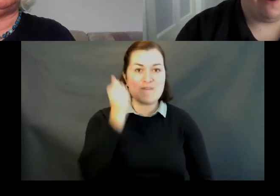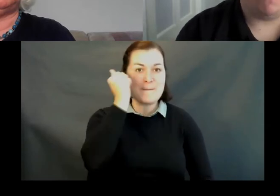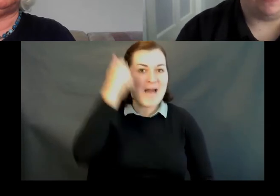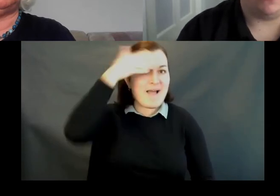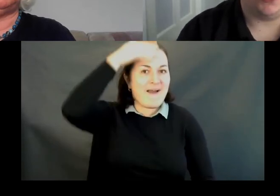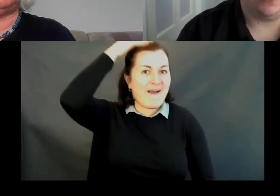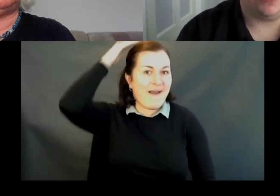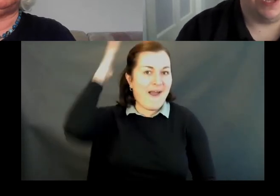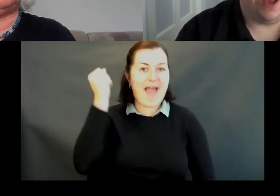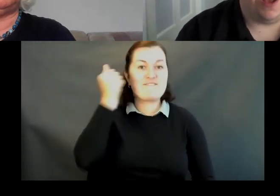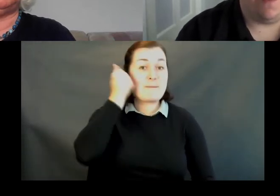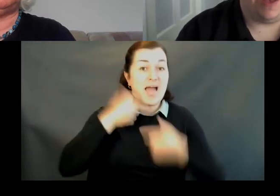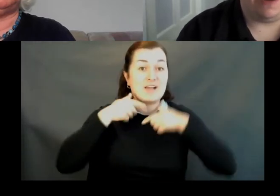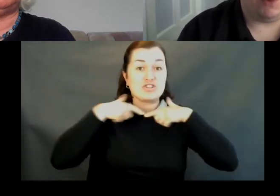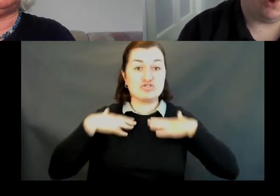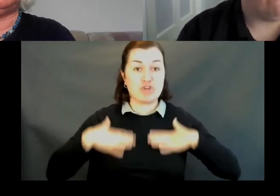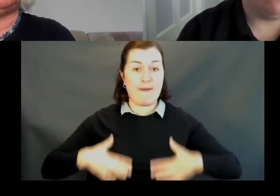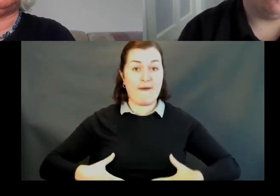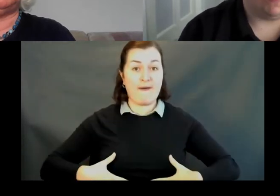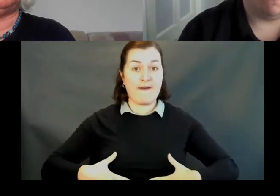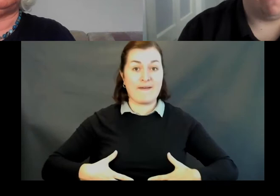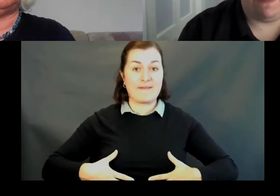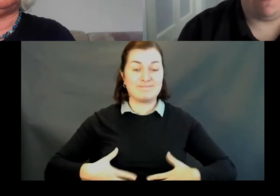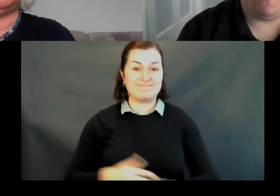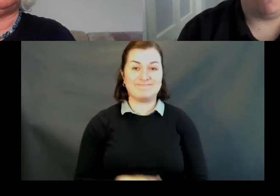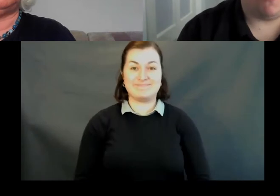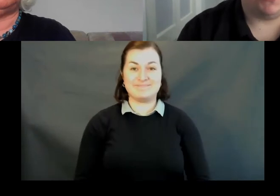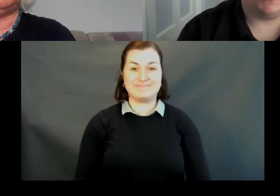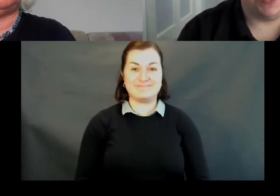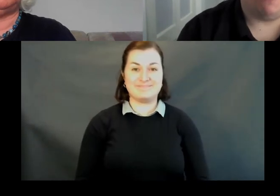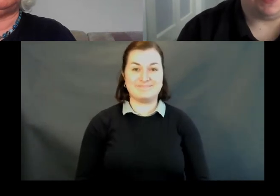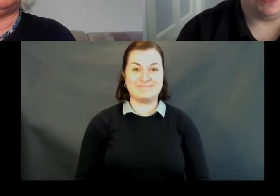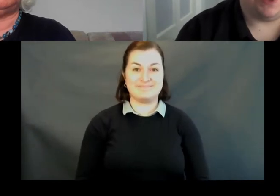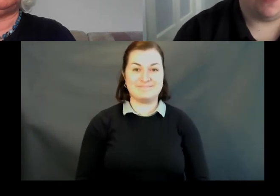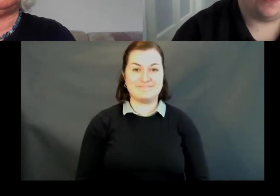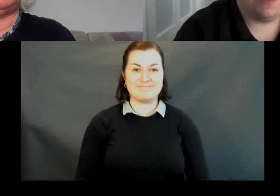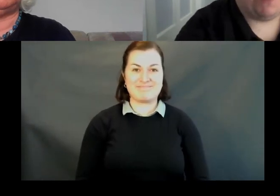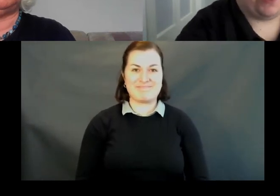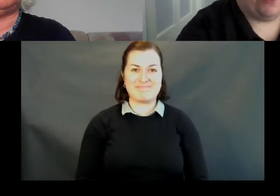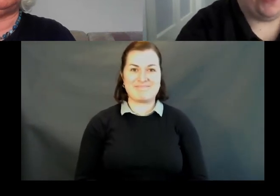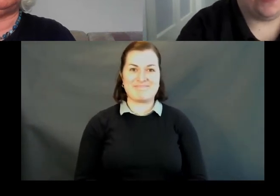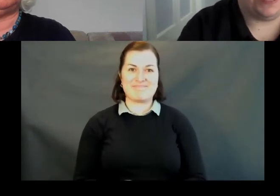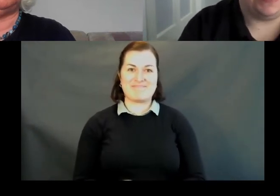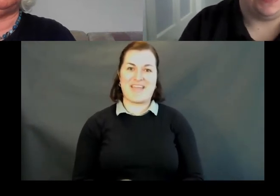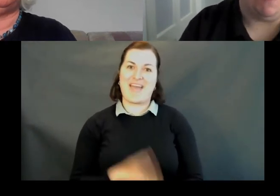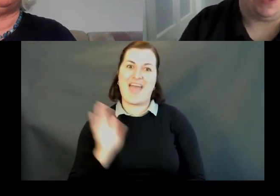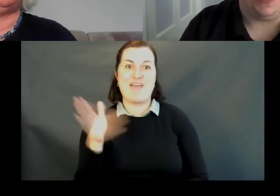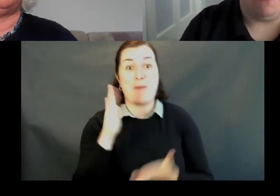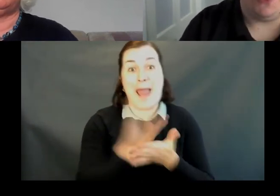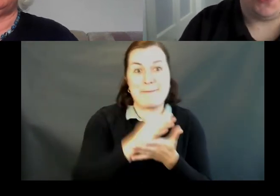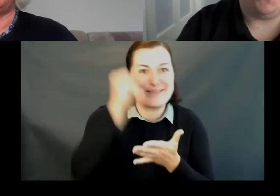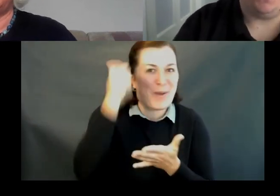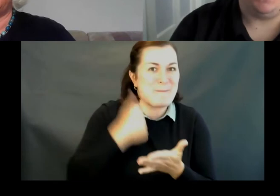currently wearing a black shirt. And I'm sure everyone will be most loving to know that my guide dog is in the back